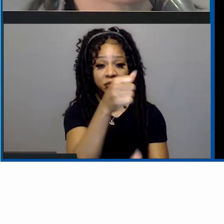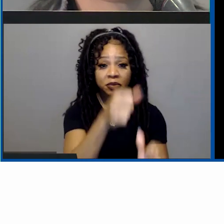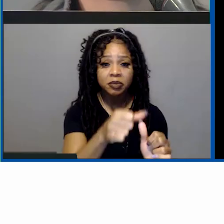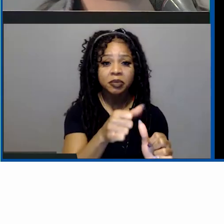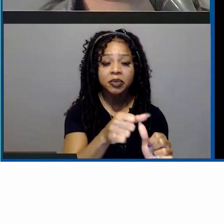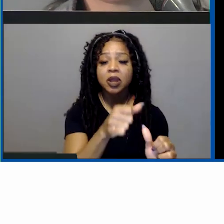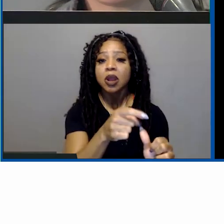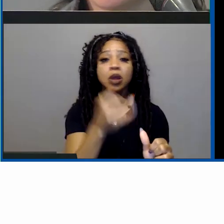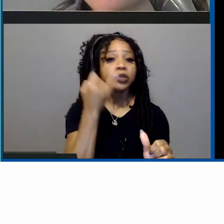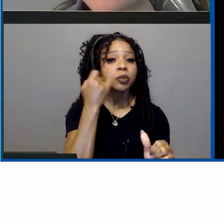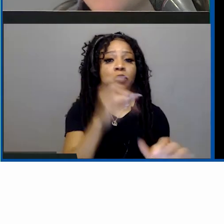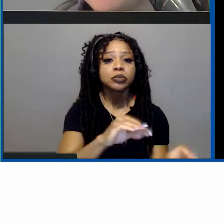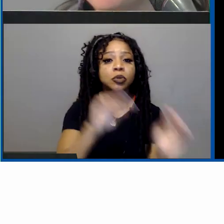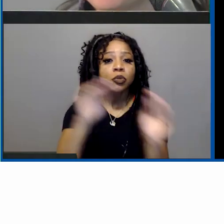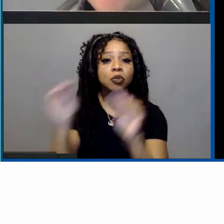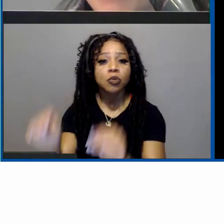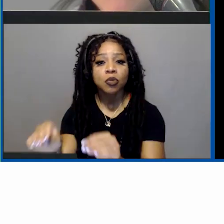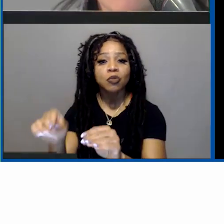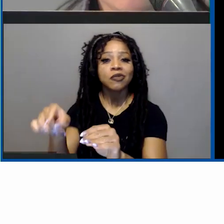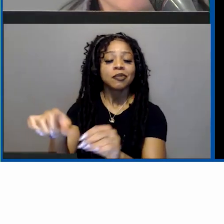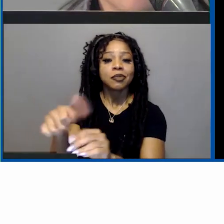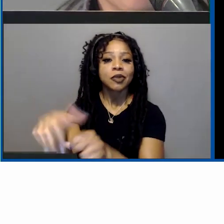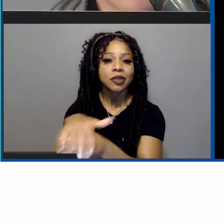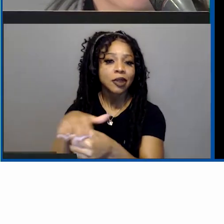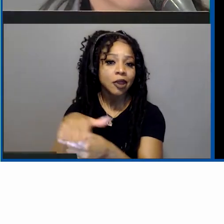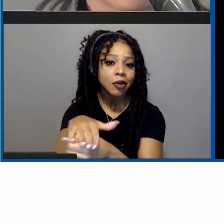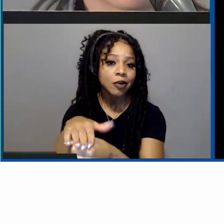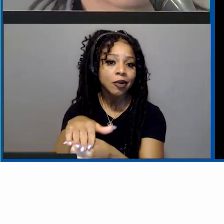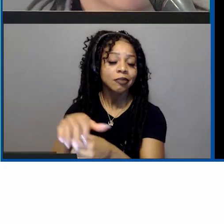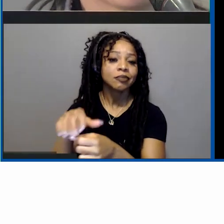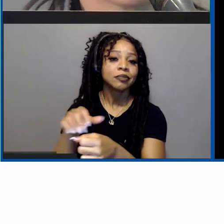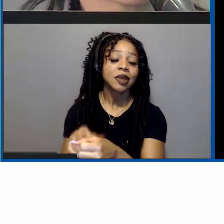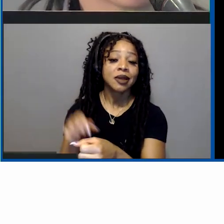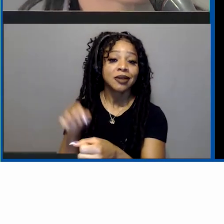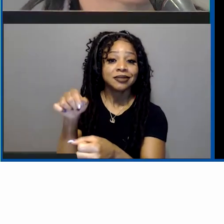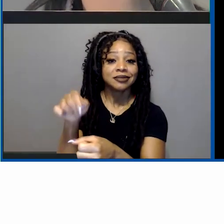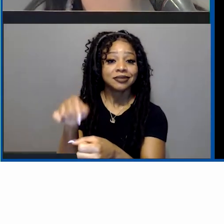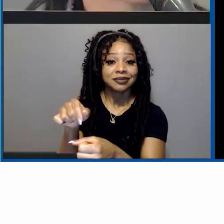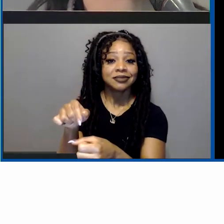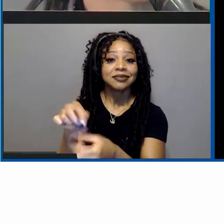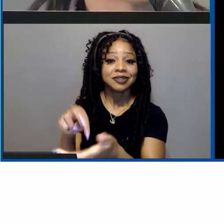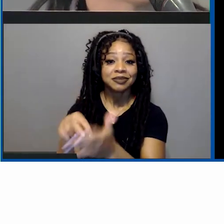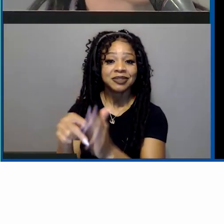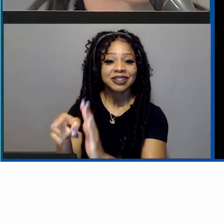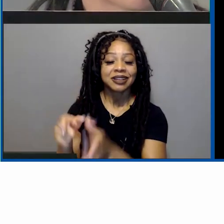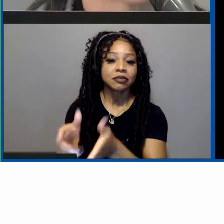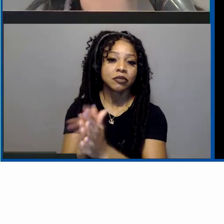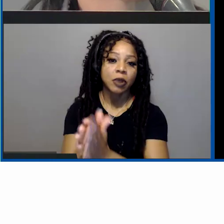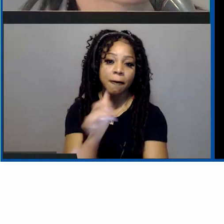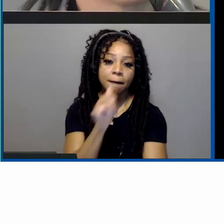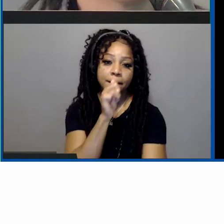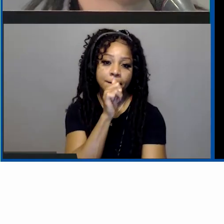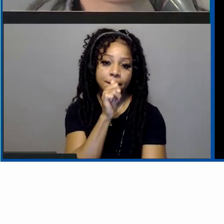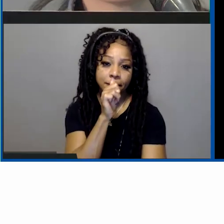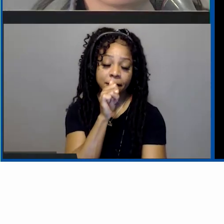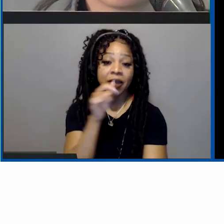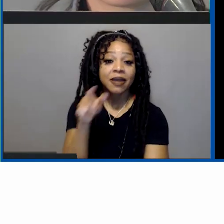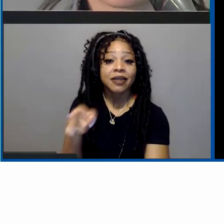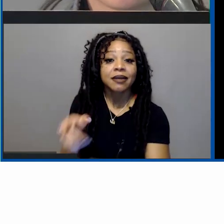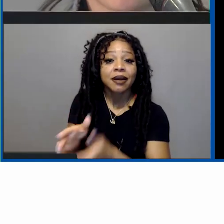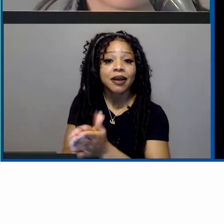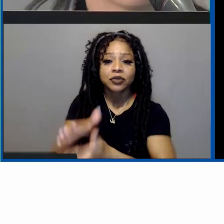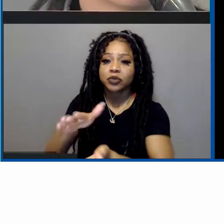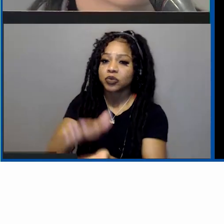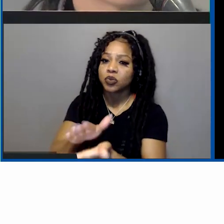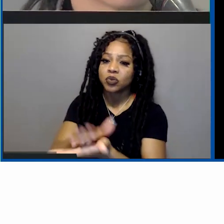they're in a different jurisdiction? The other part of that is they can ask for privacy. They can ask the school to no